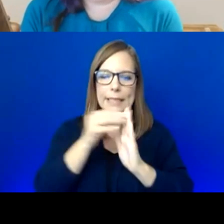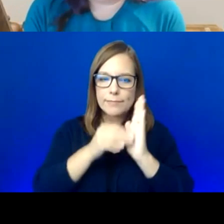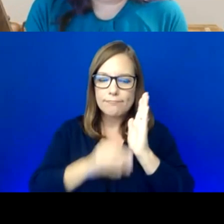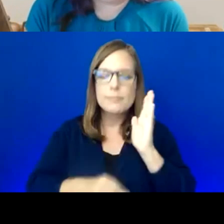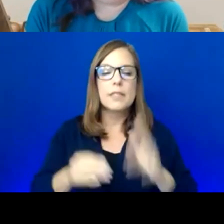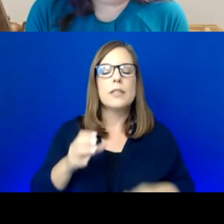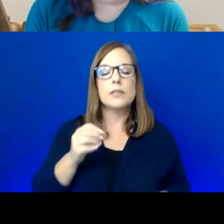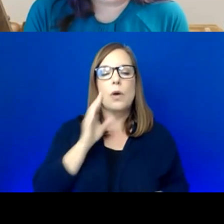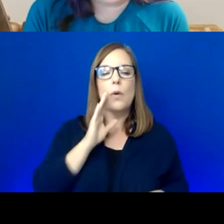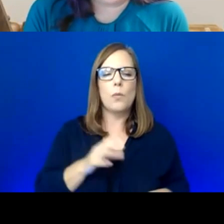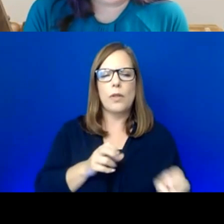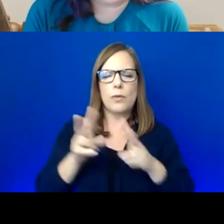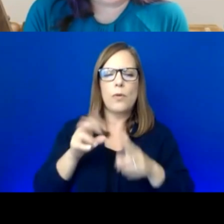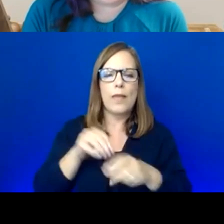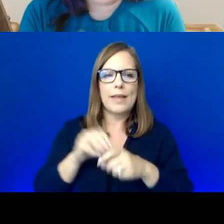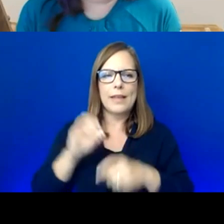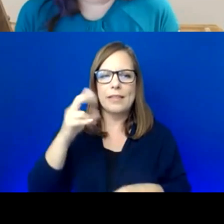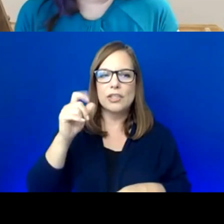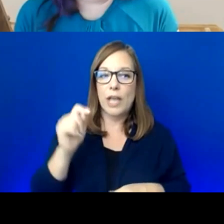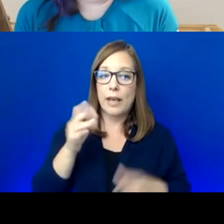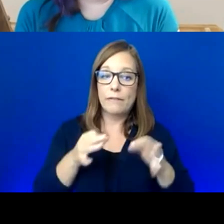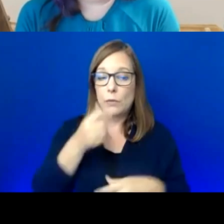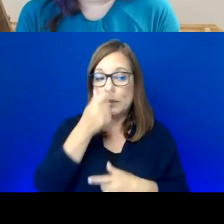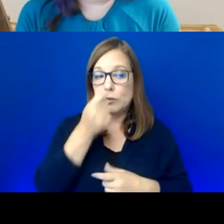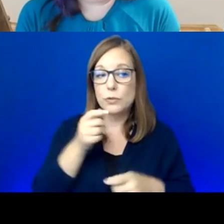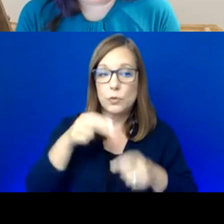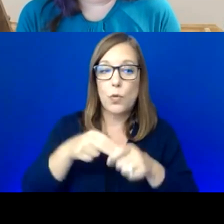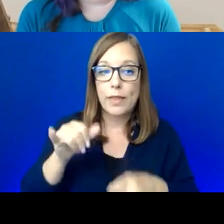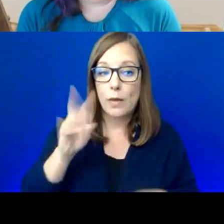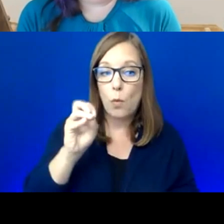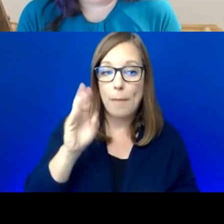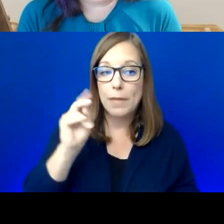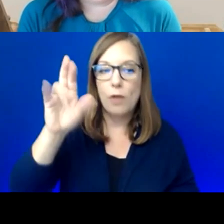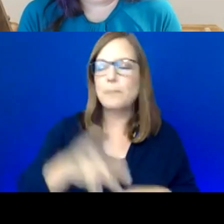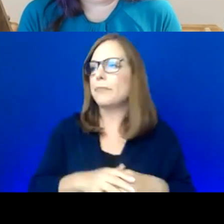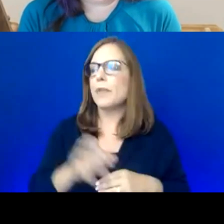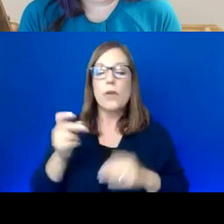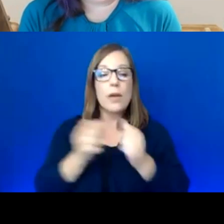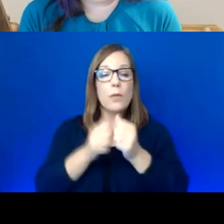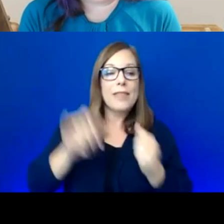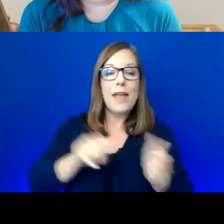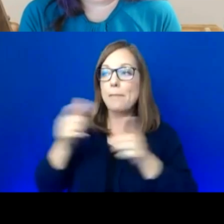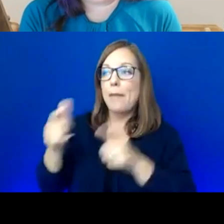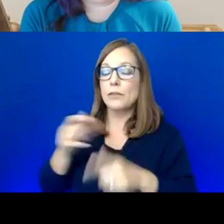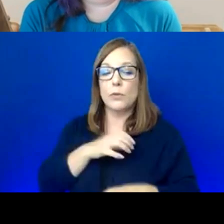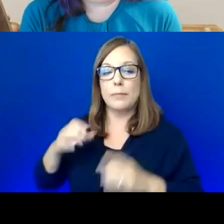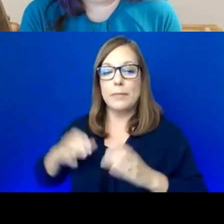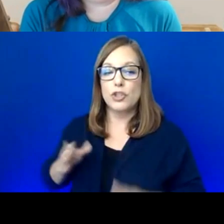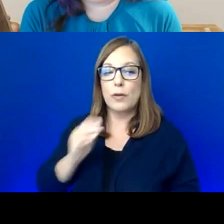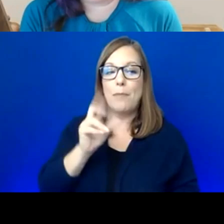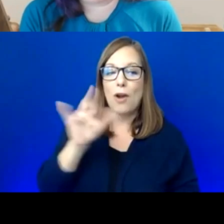chat. So with that, I'd like to toss it back to Commissioner Marcy and Commissioner